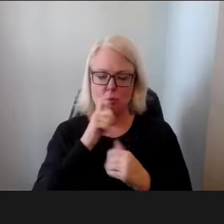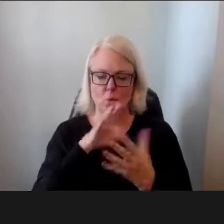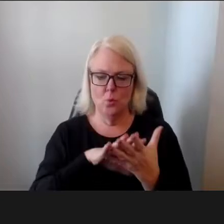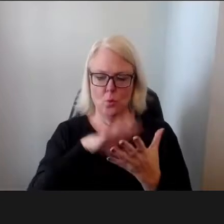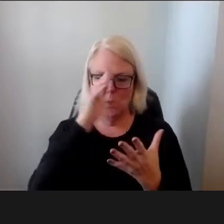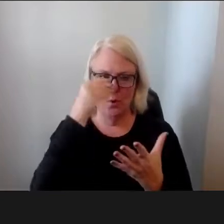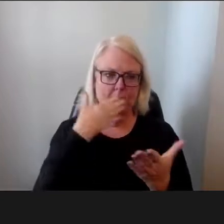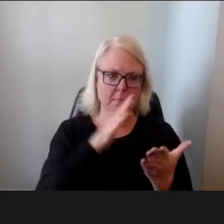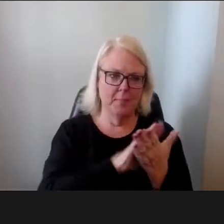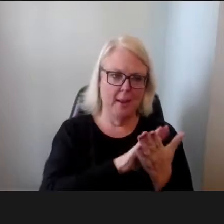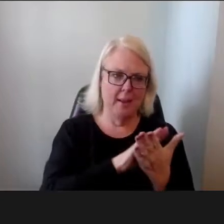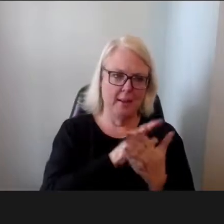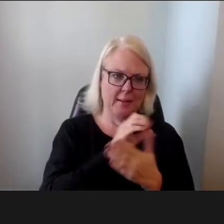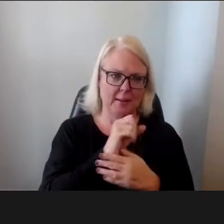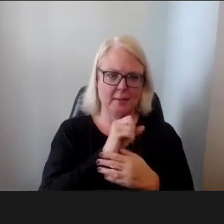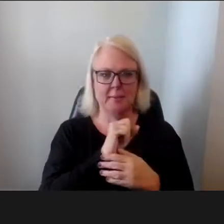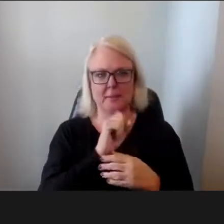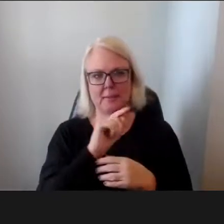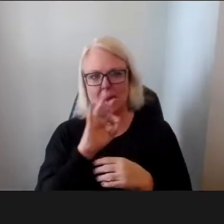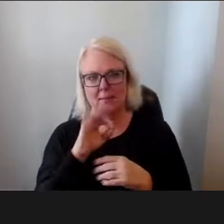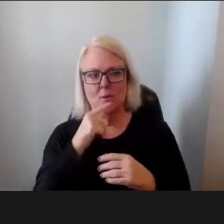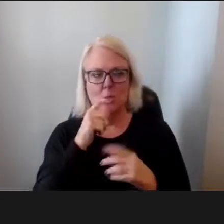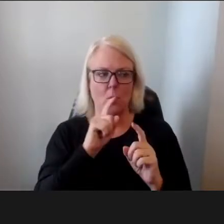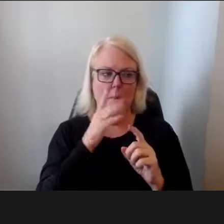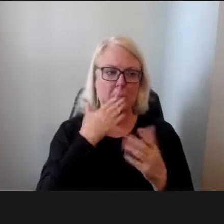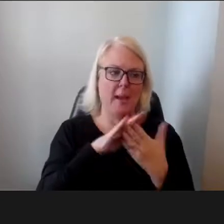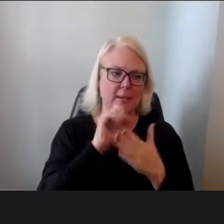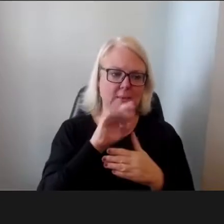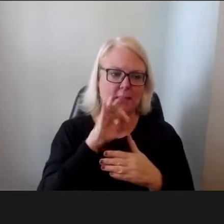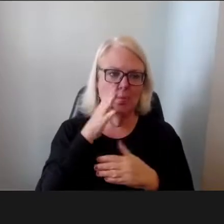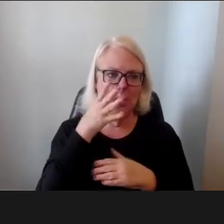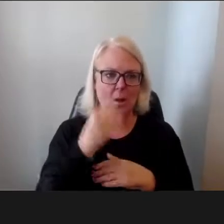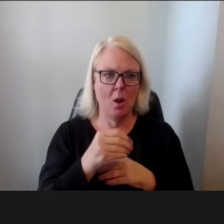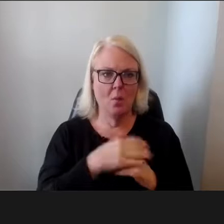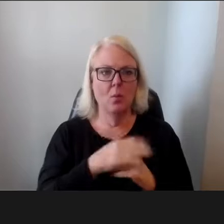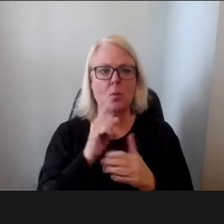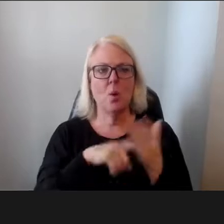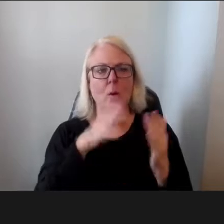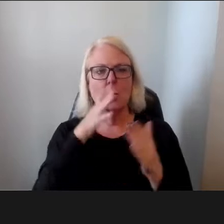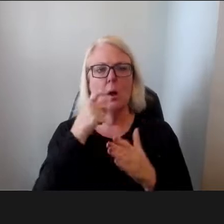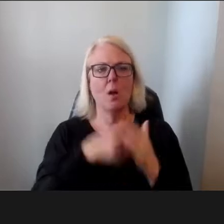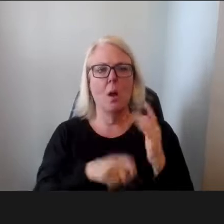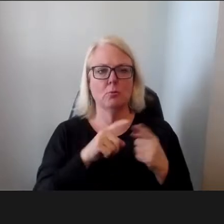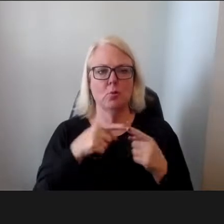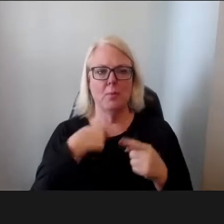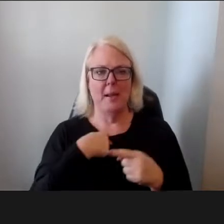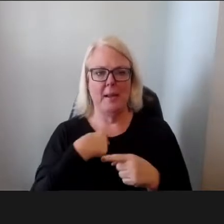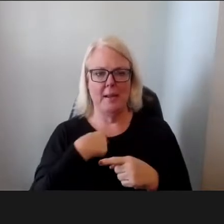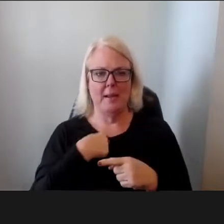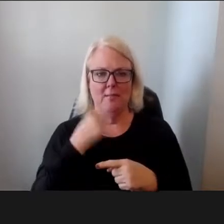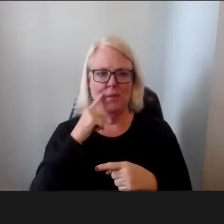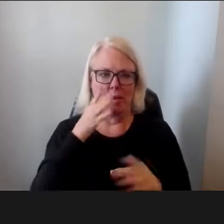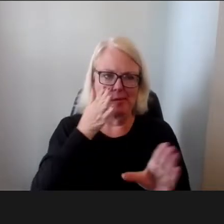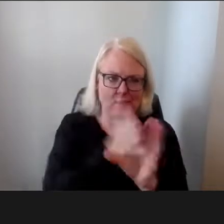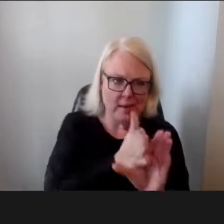shit? Where's the bad stuff going to go? What will be the cost to me of